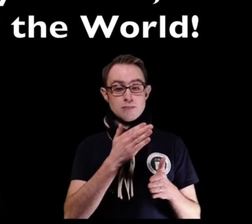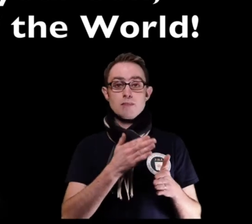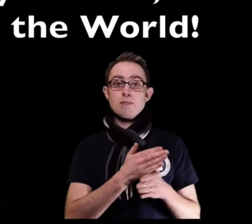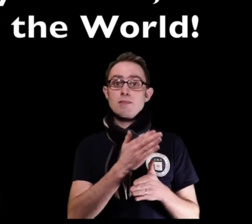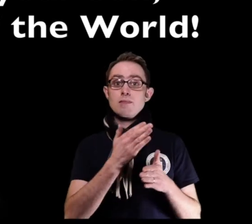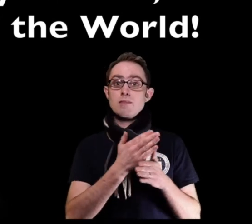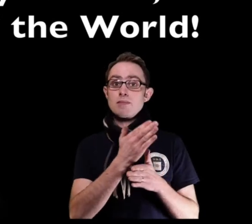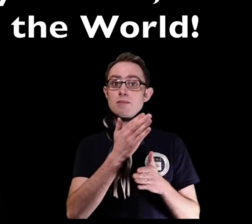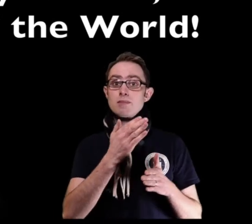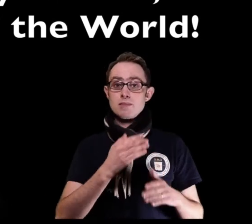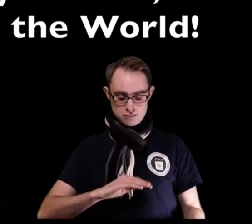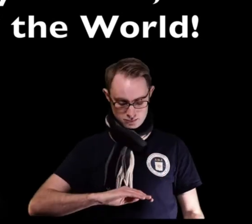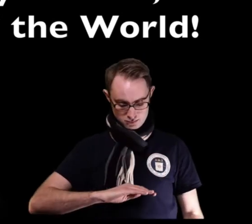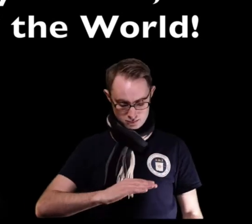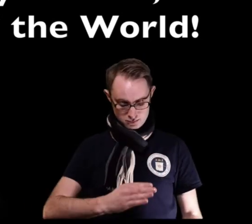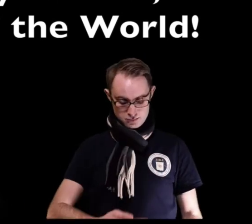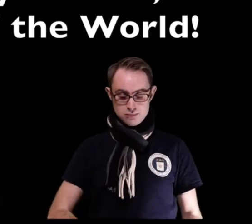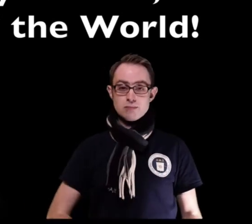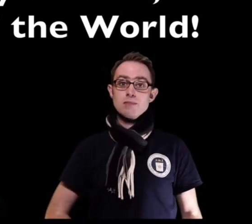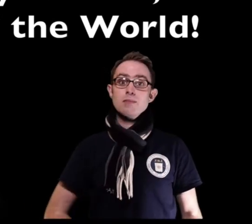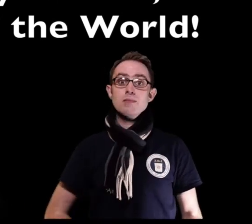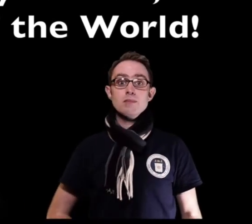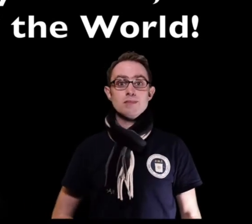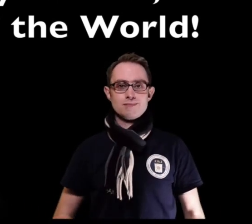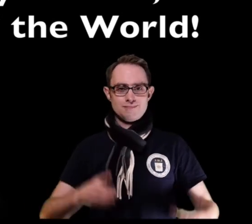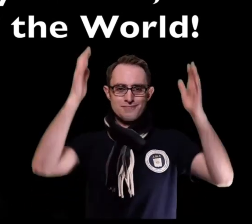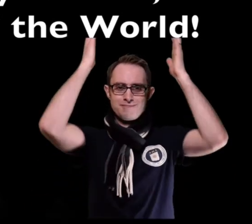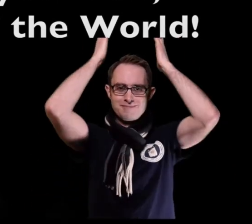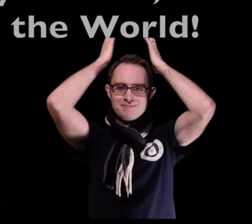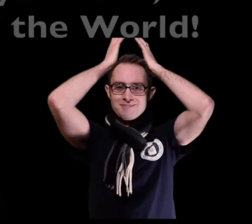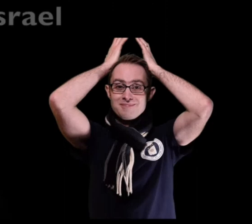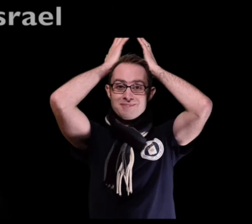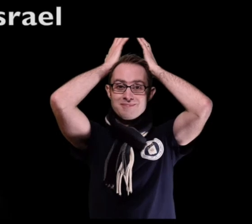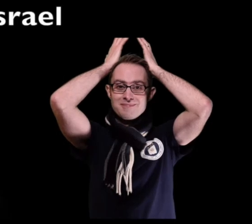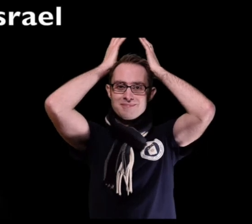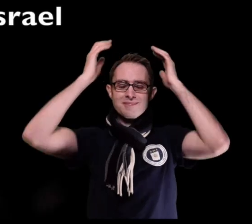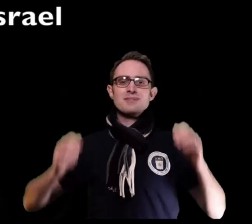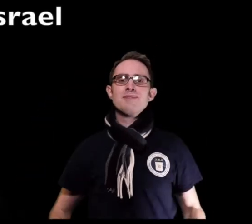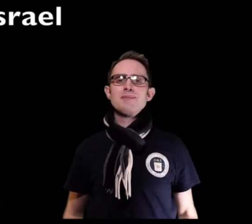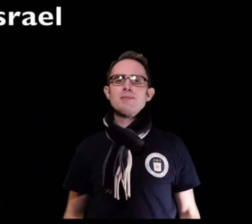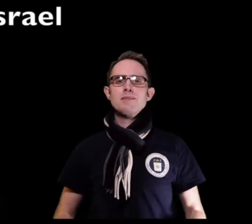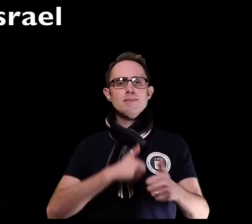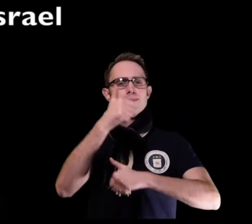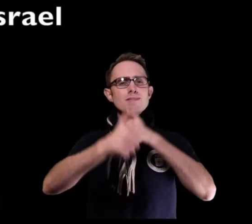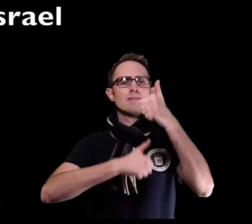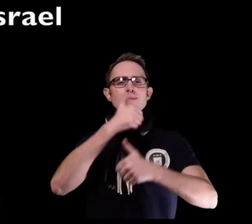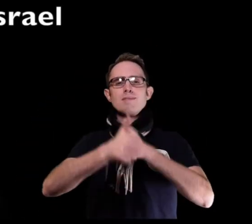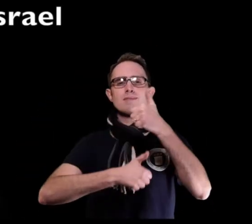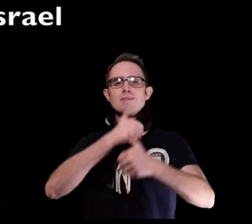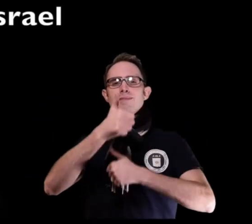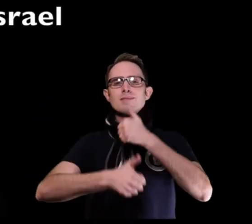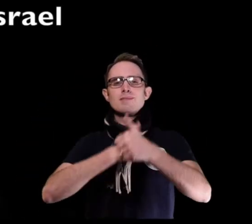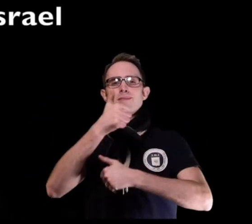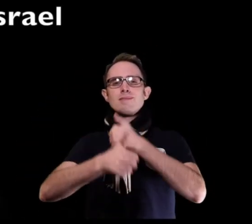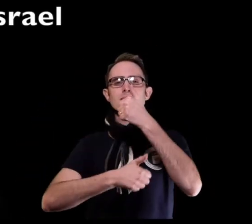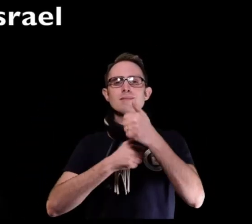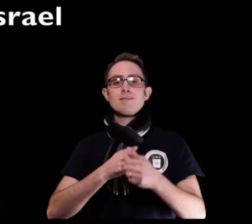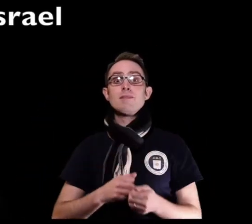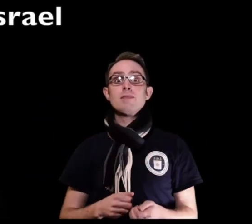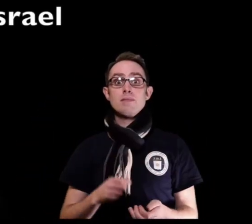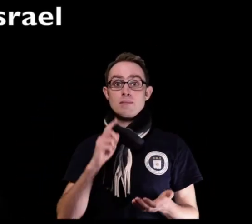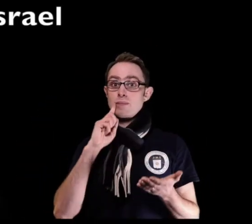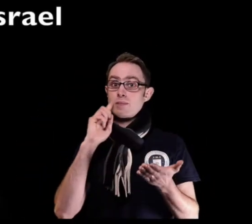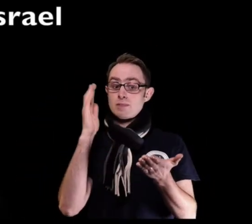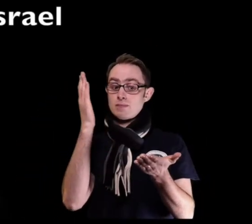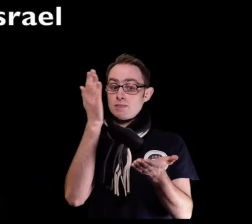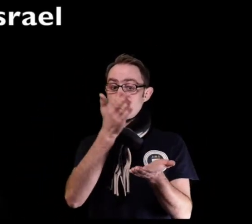the role to carry your son, the King of the world. So I will praise the one who